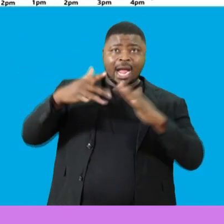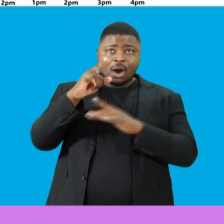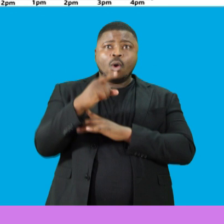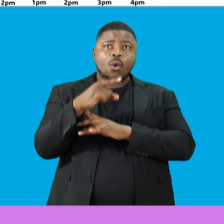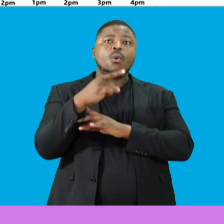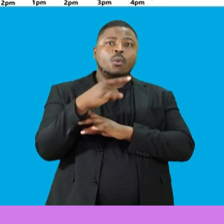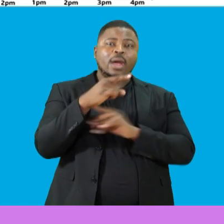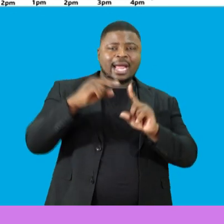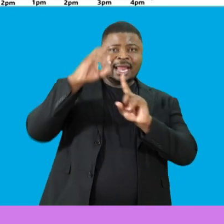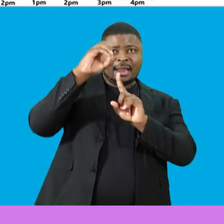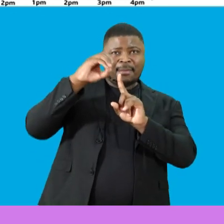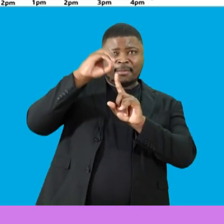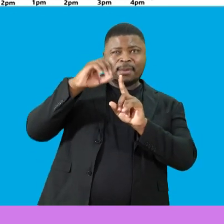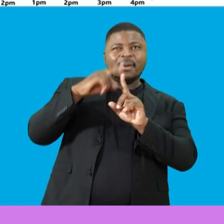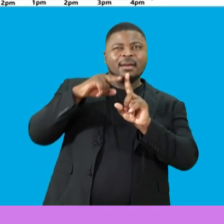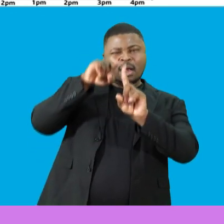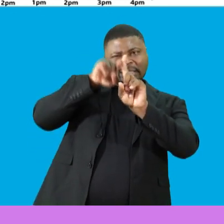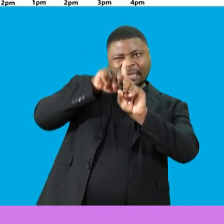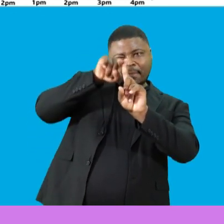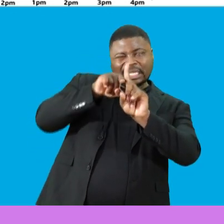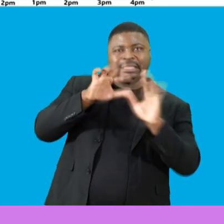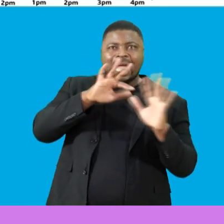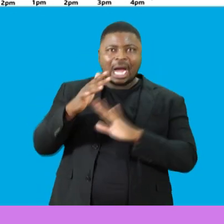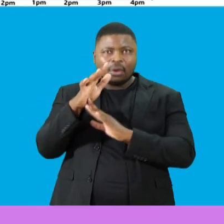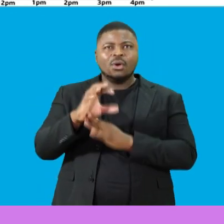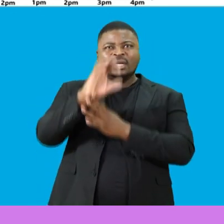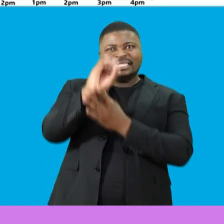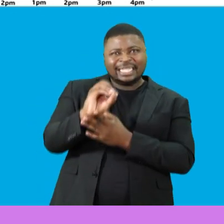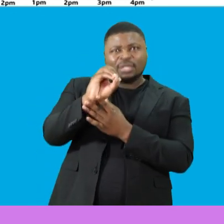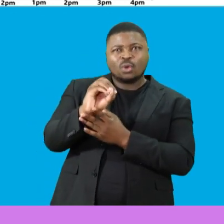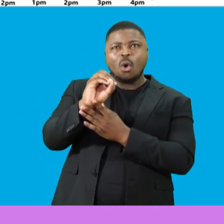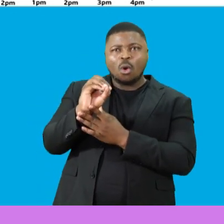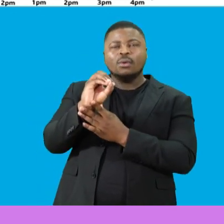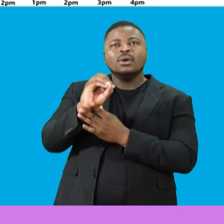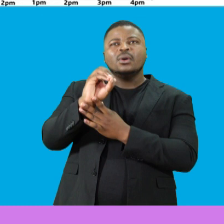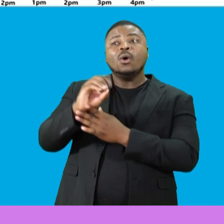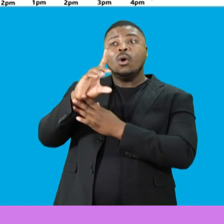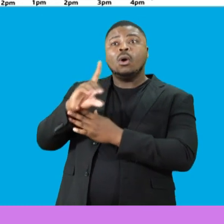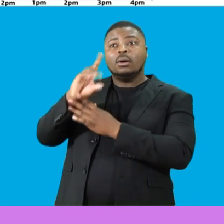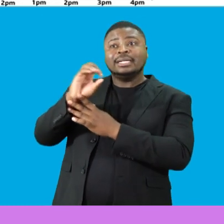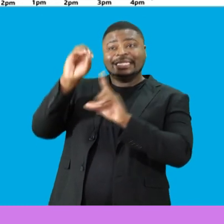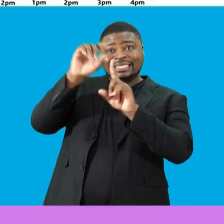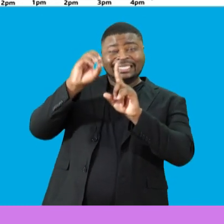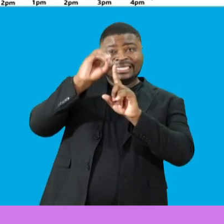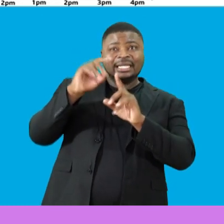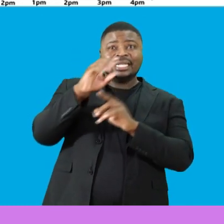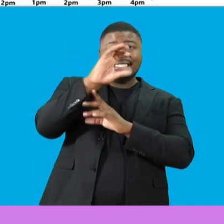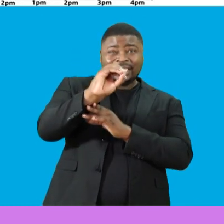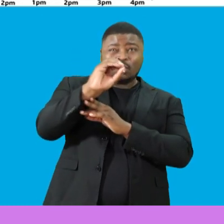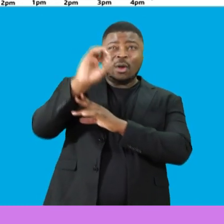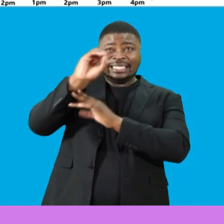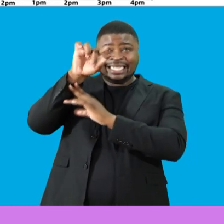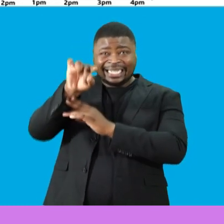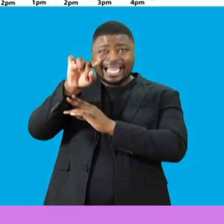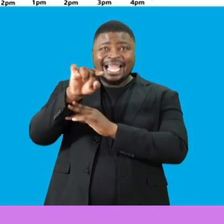in hours. So we have the time at 9 a.m. the temperature was 0 degrees Celsius. At 10 a.m. the temperature was 4